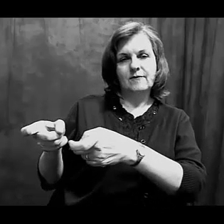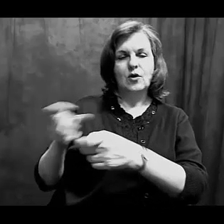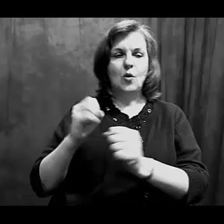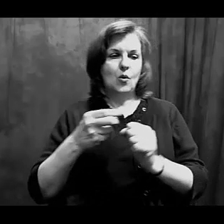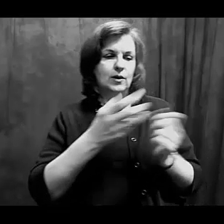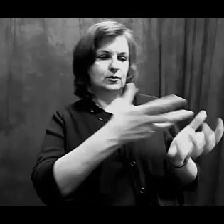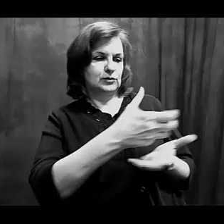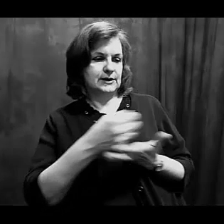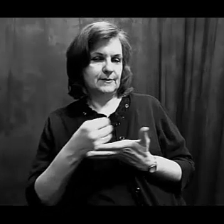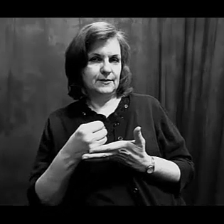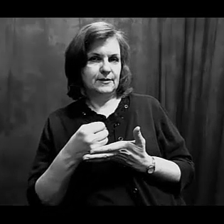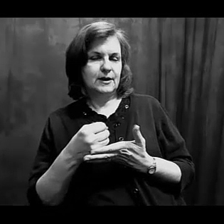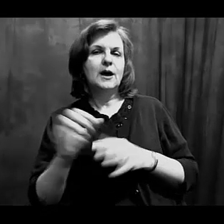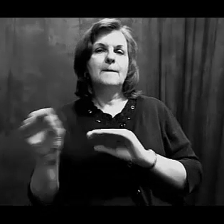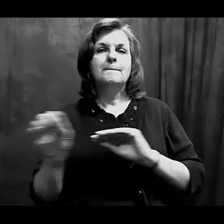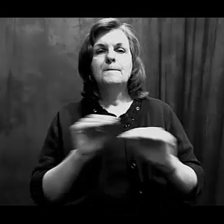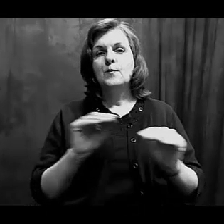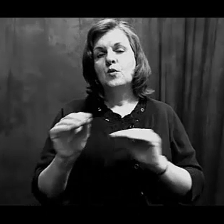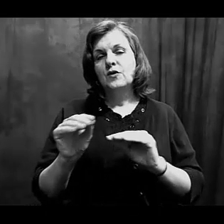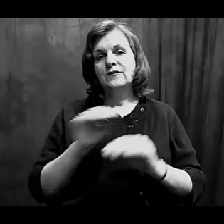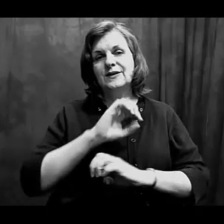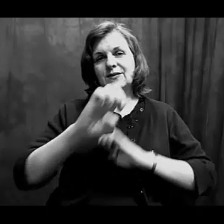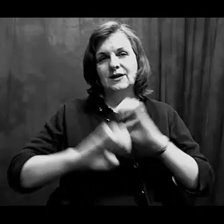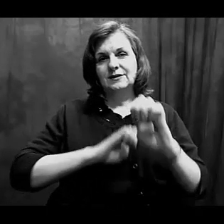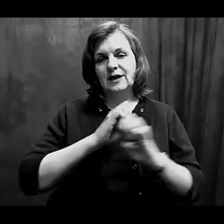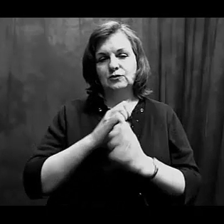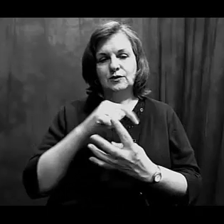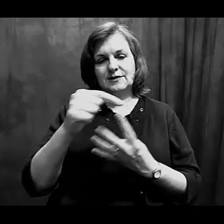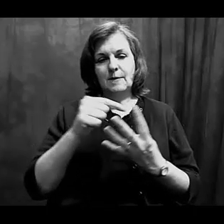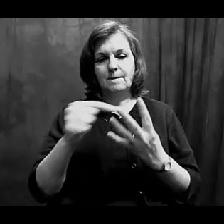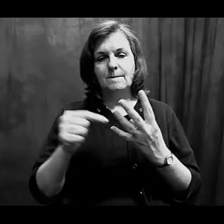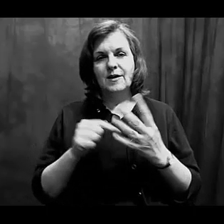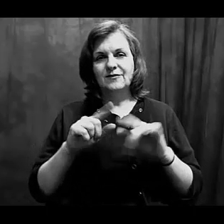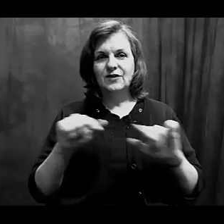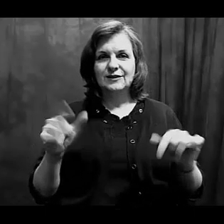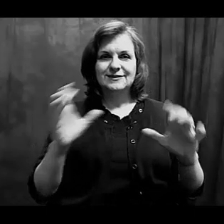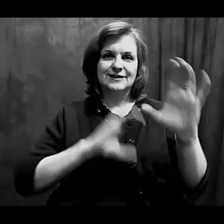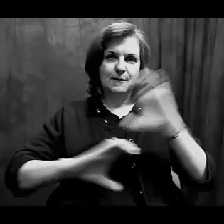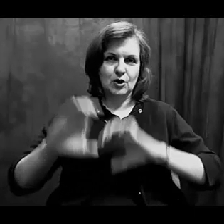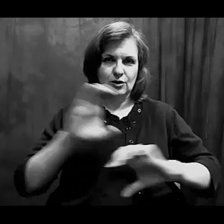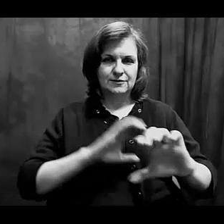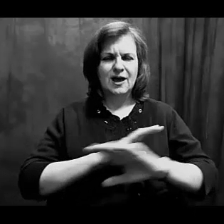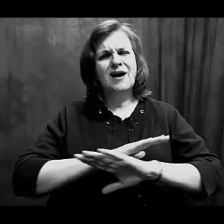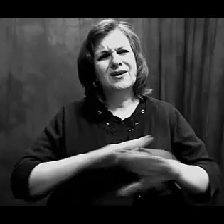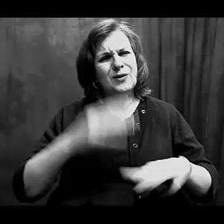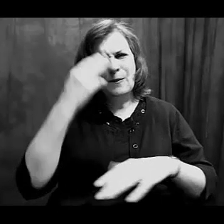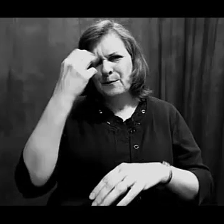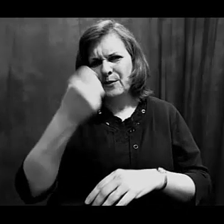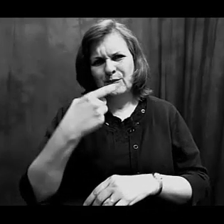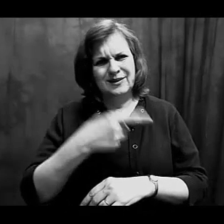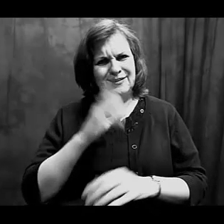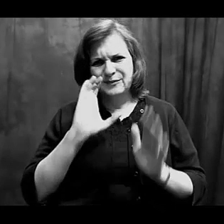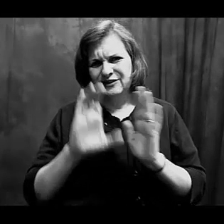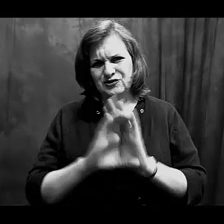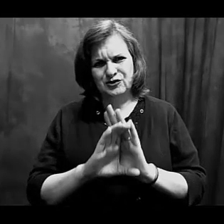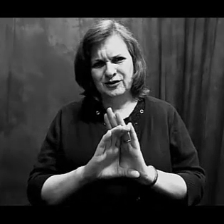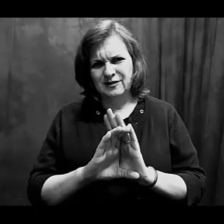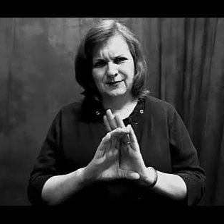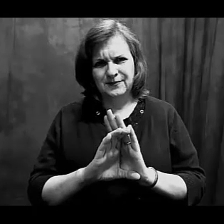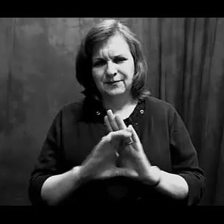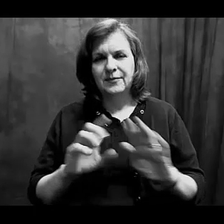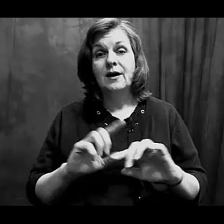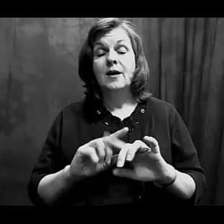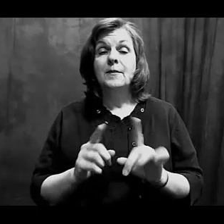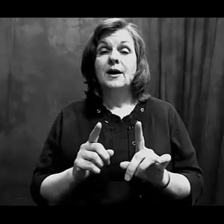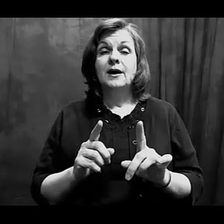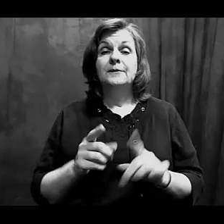or oxidized. So the movement of electrons between different compounds. Now, please do